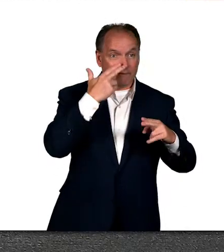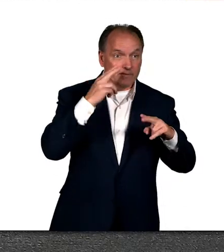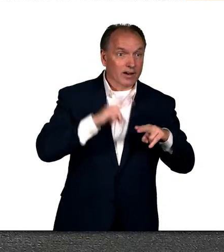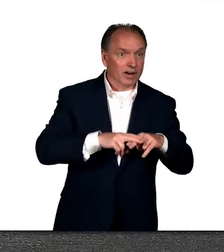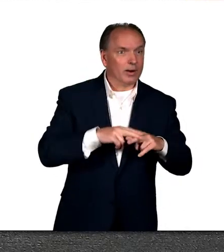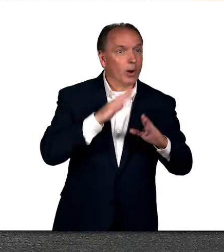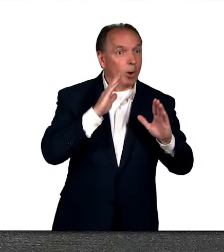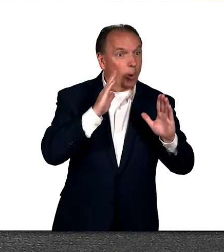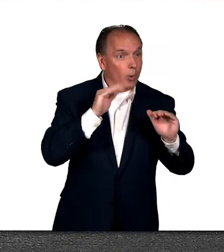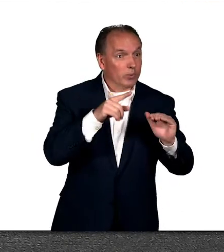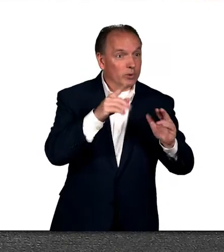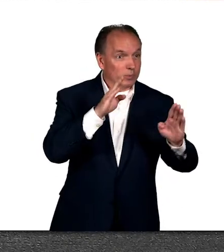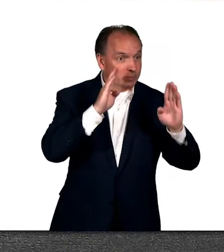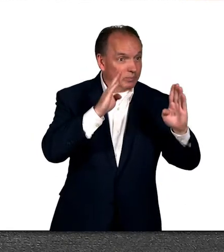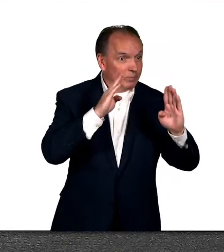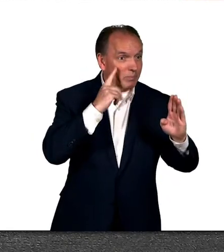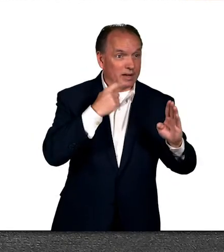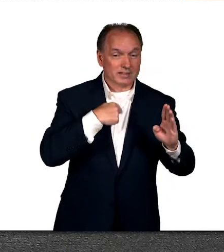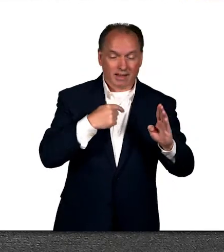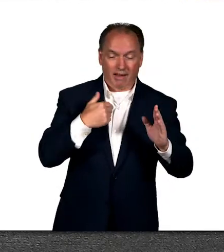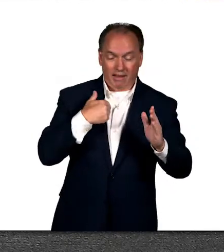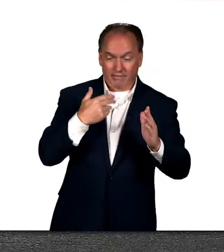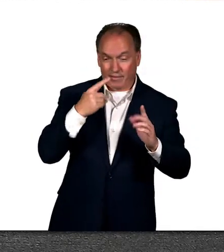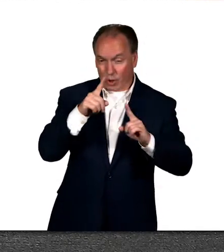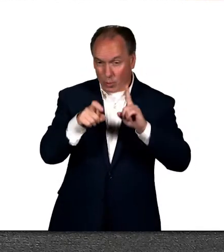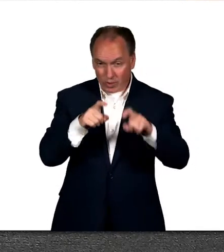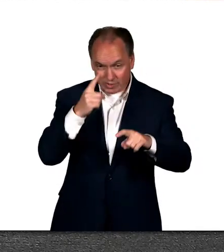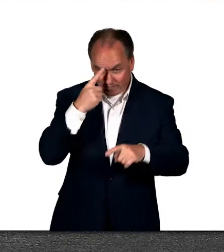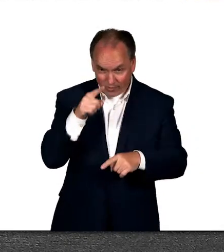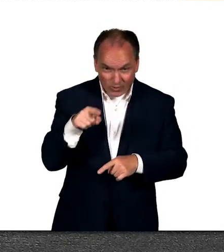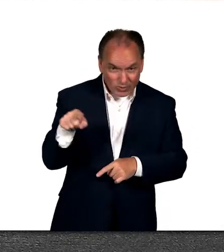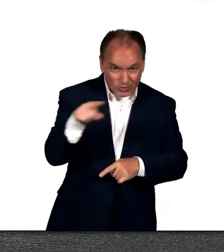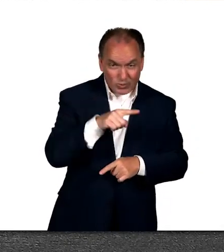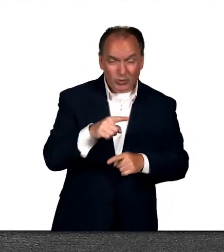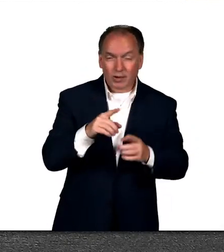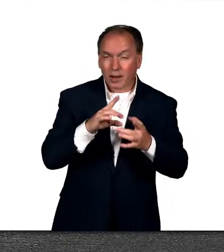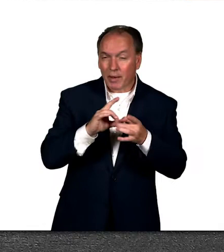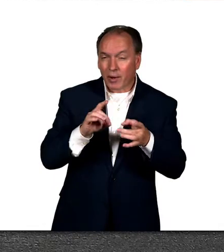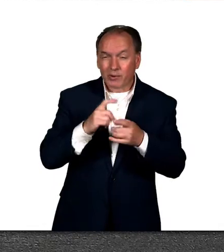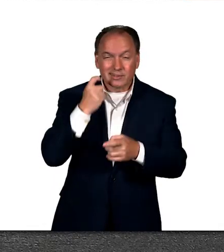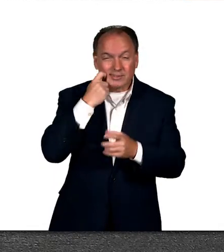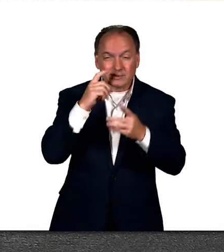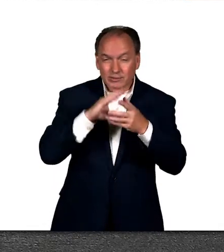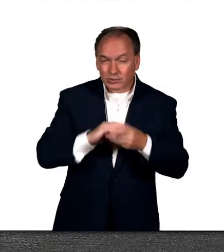fun. I hope you listened because I have some questions to ask you about the